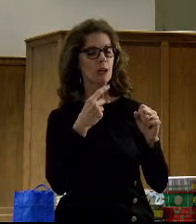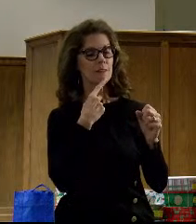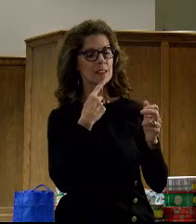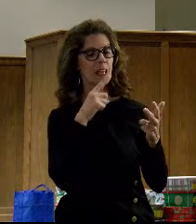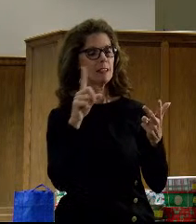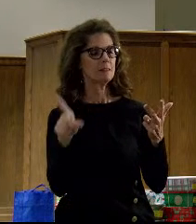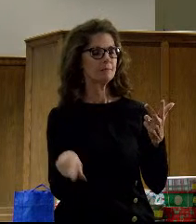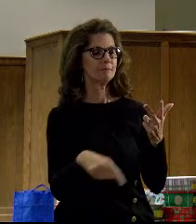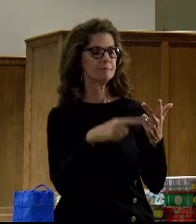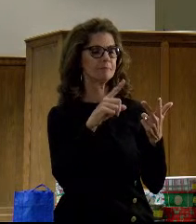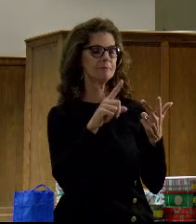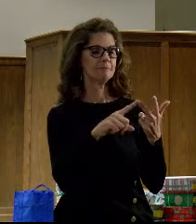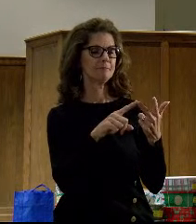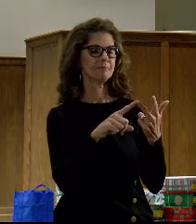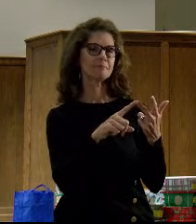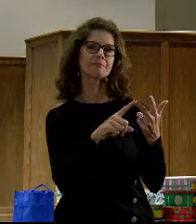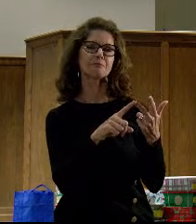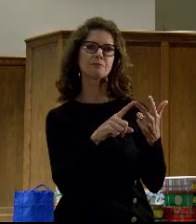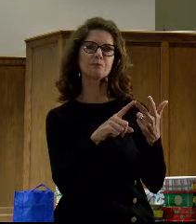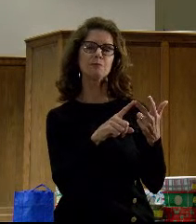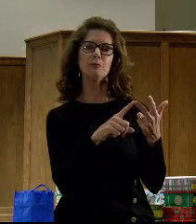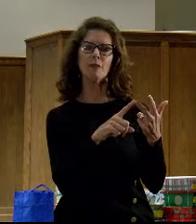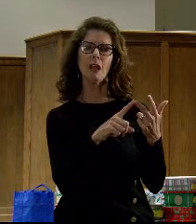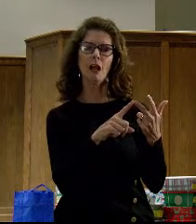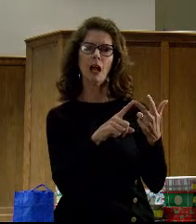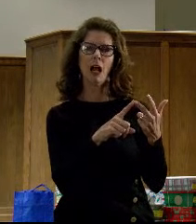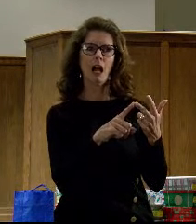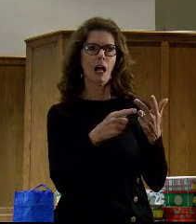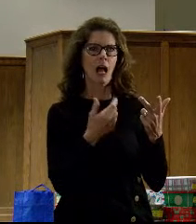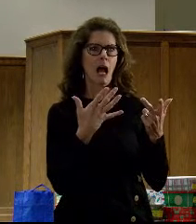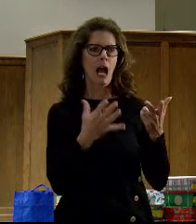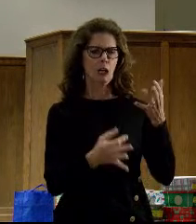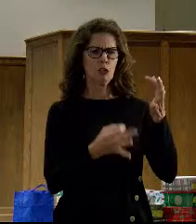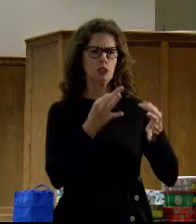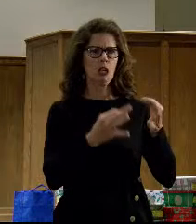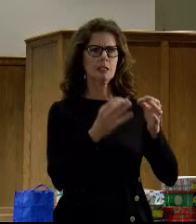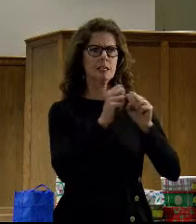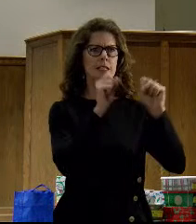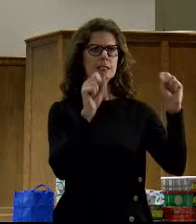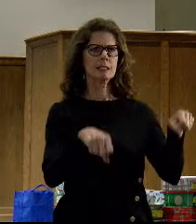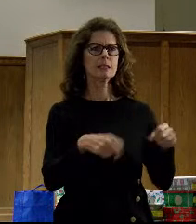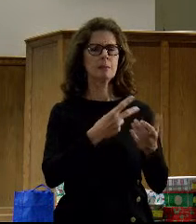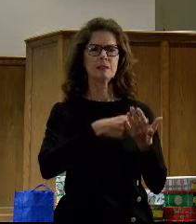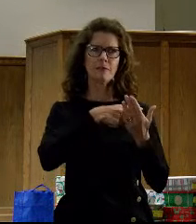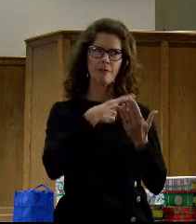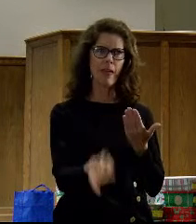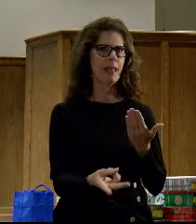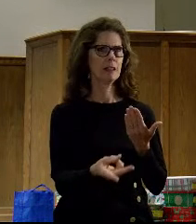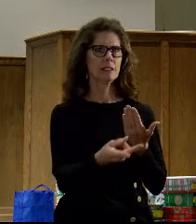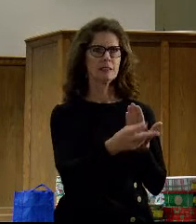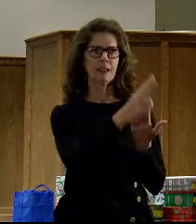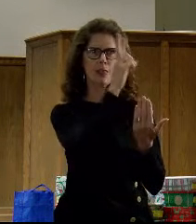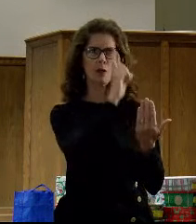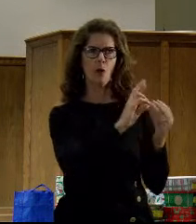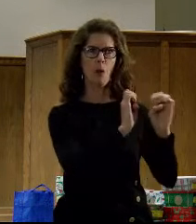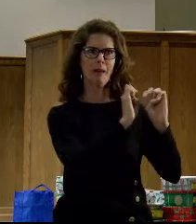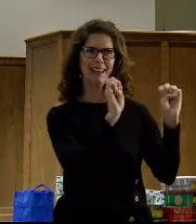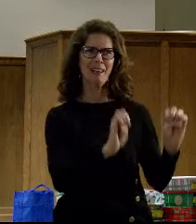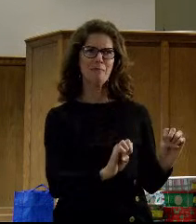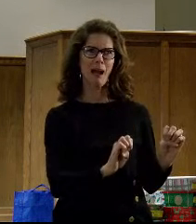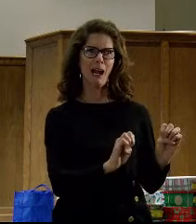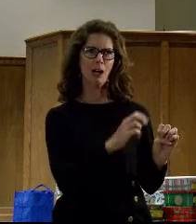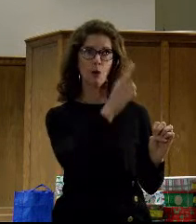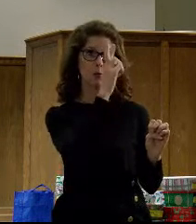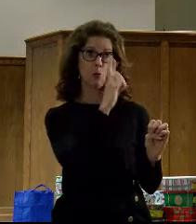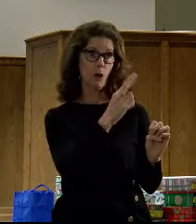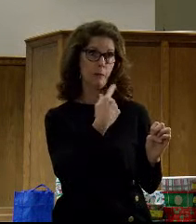story. He could have said this: the criminal justice system is failing the Roman Empire. Rome claims to bring peace,